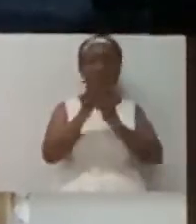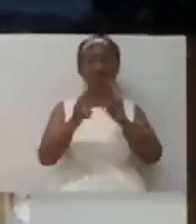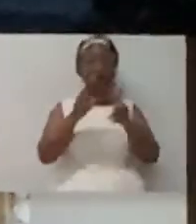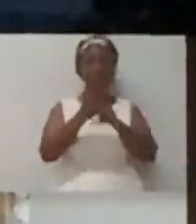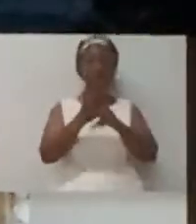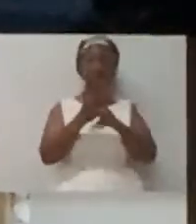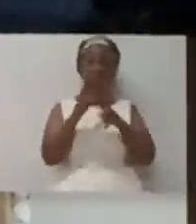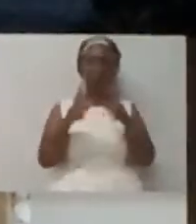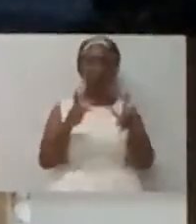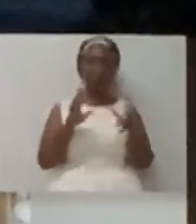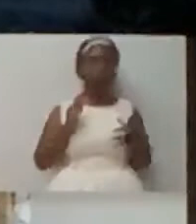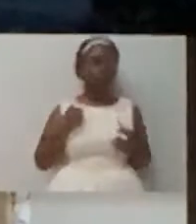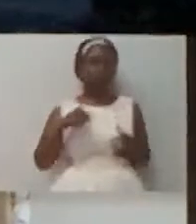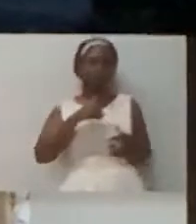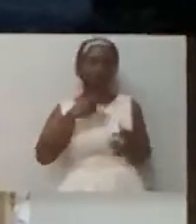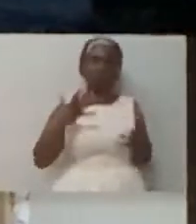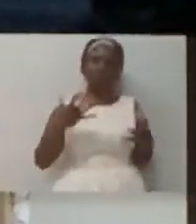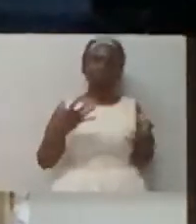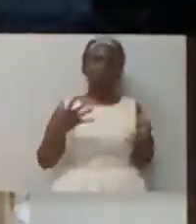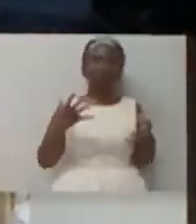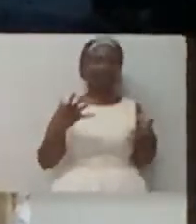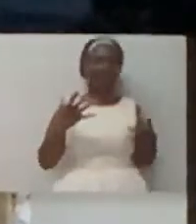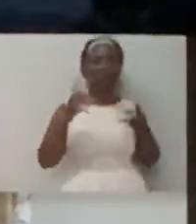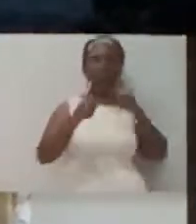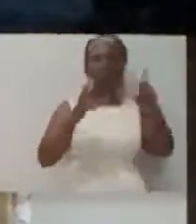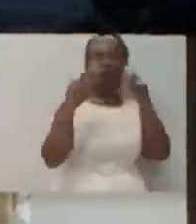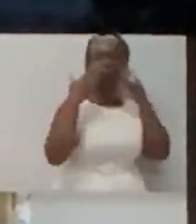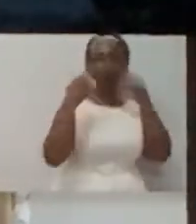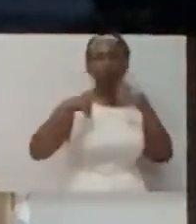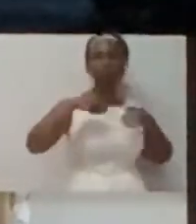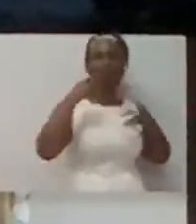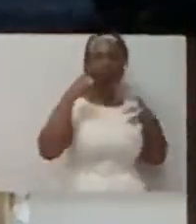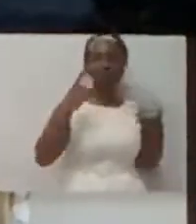type of human beings that we want to be known for as a community.